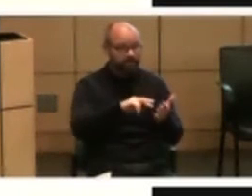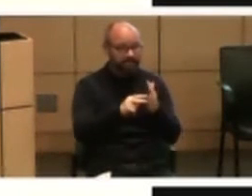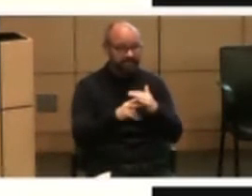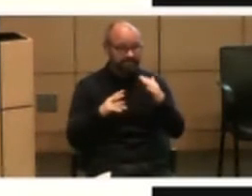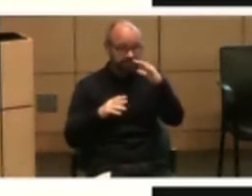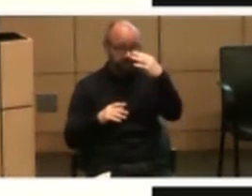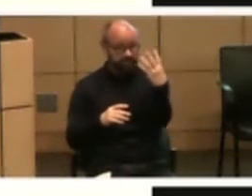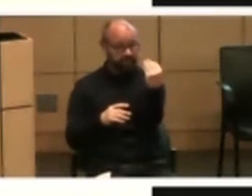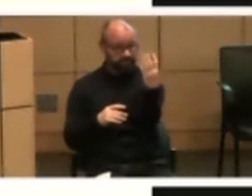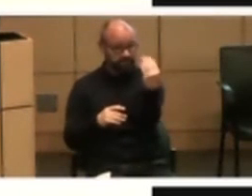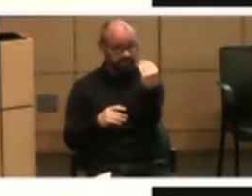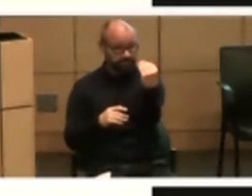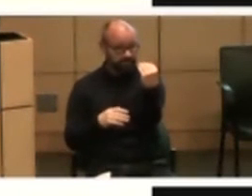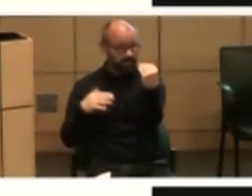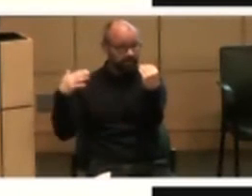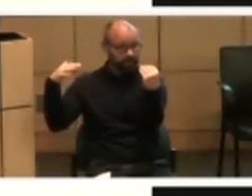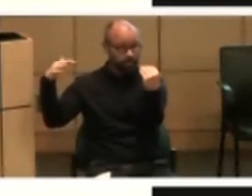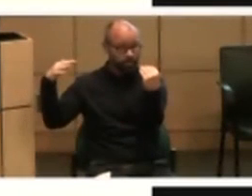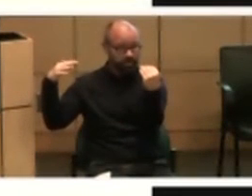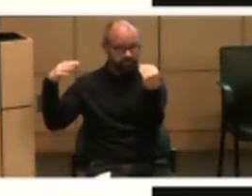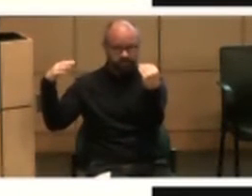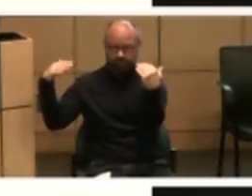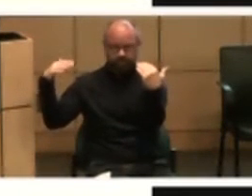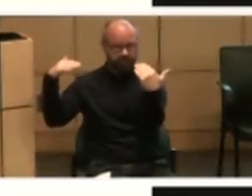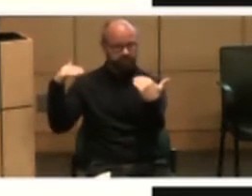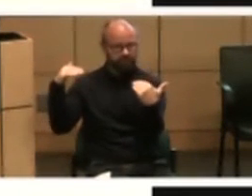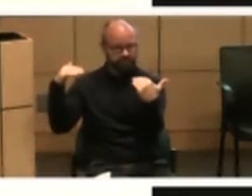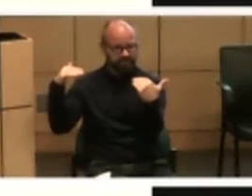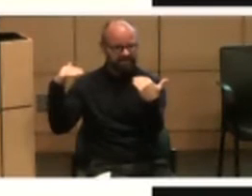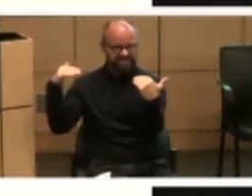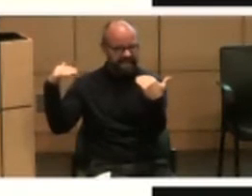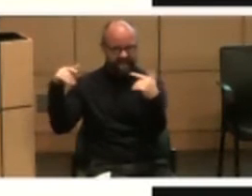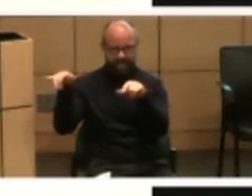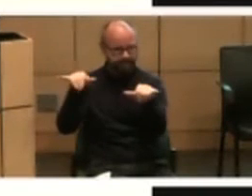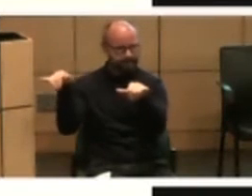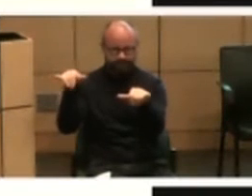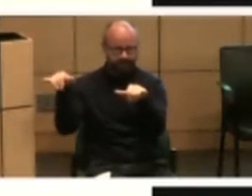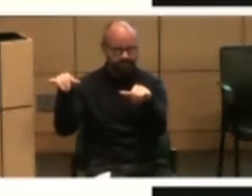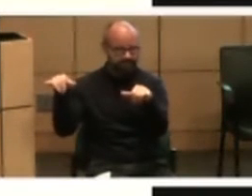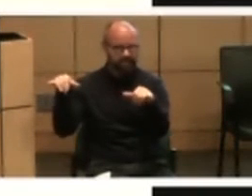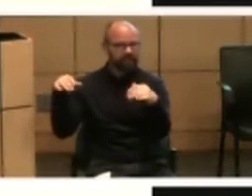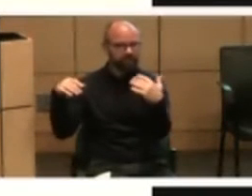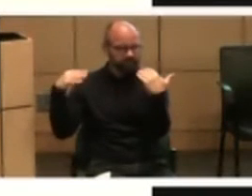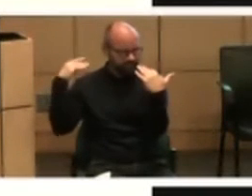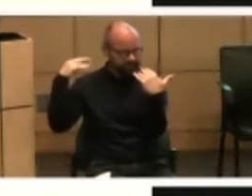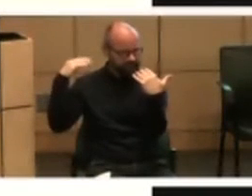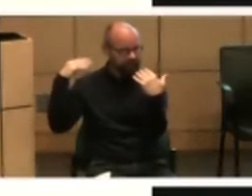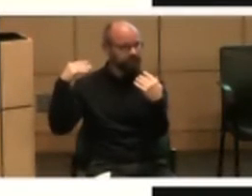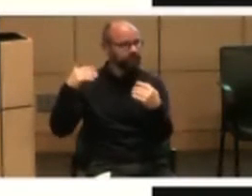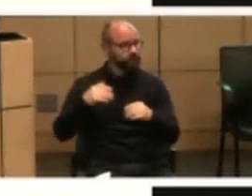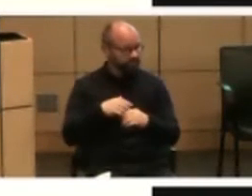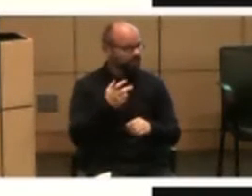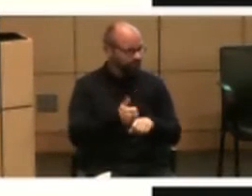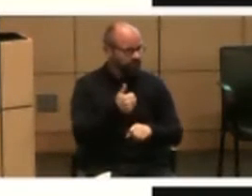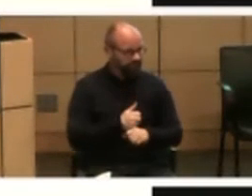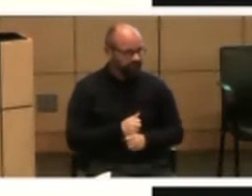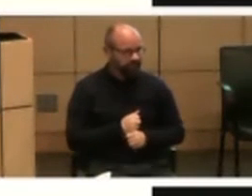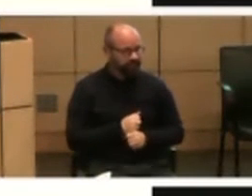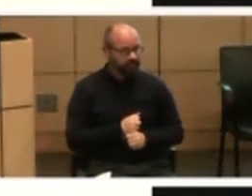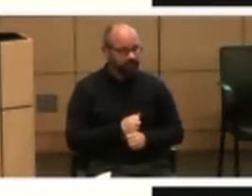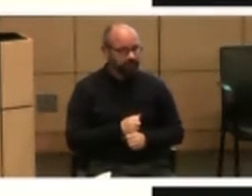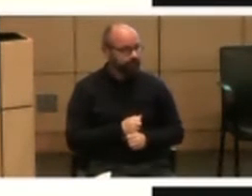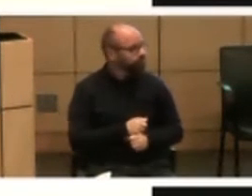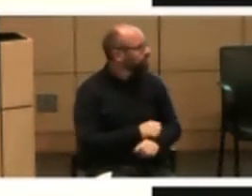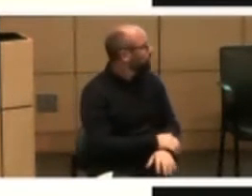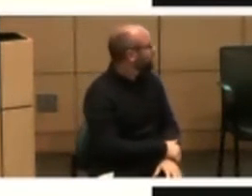target are the same intensity. So it's harder, okay? And what you can see first for this example with the more